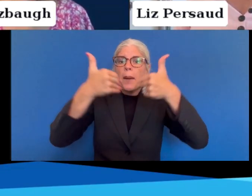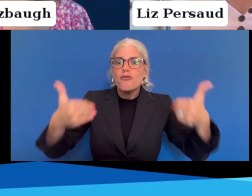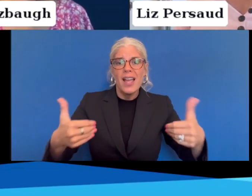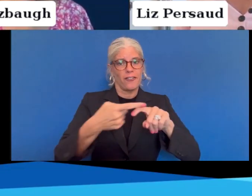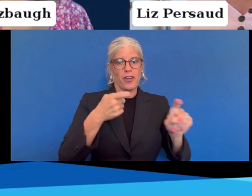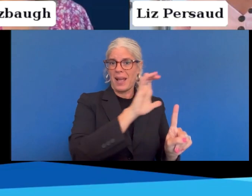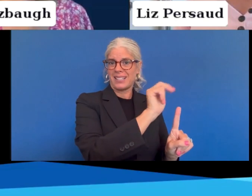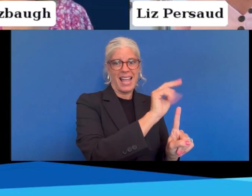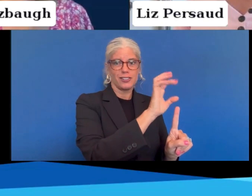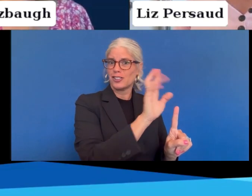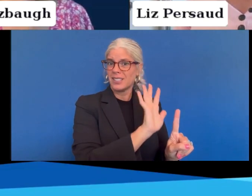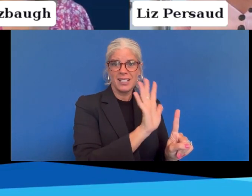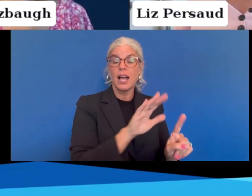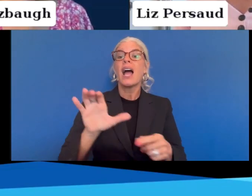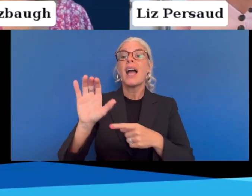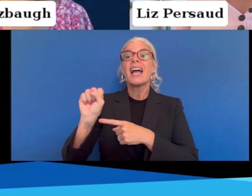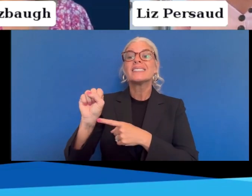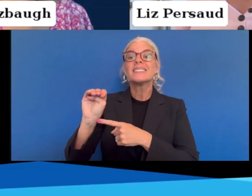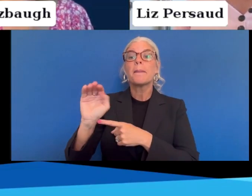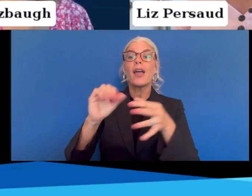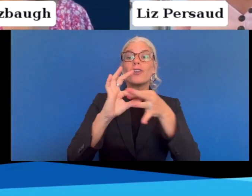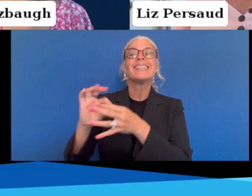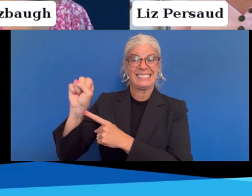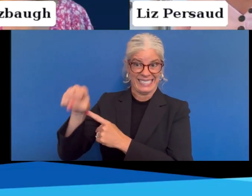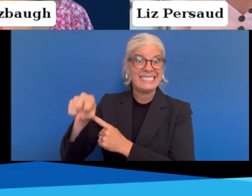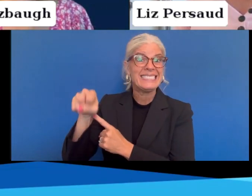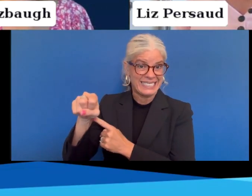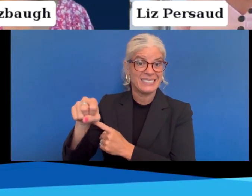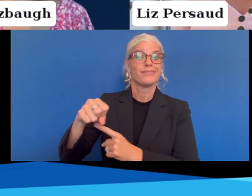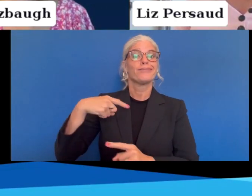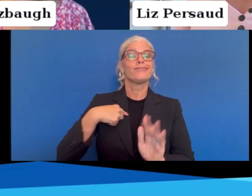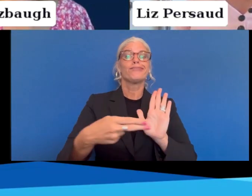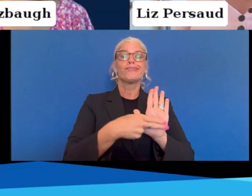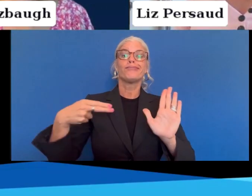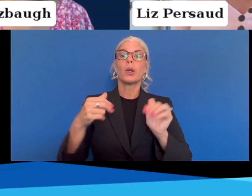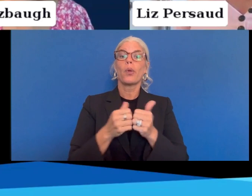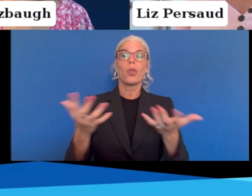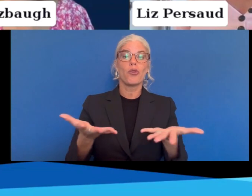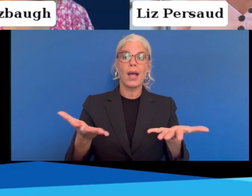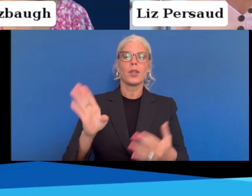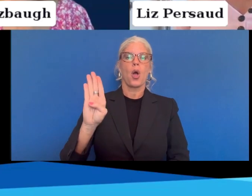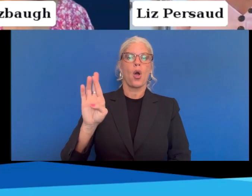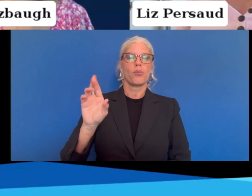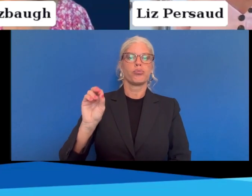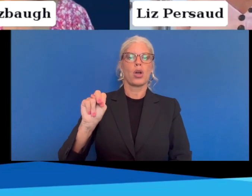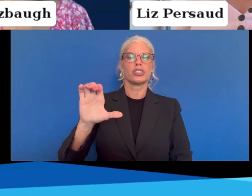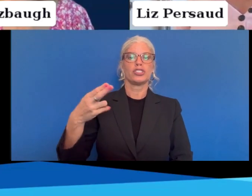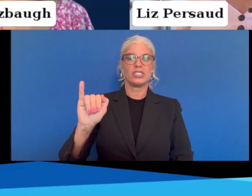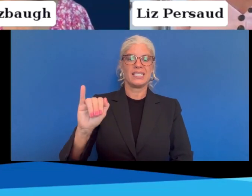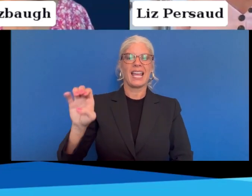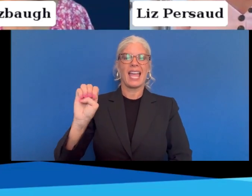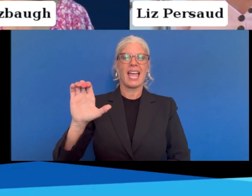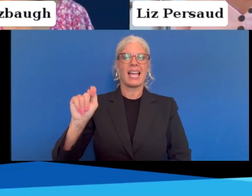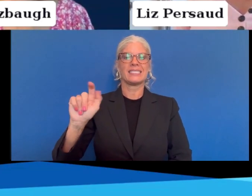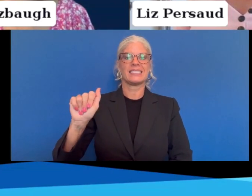morning and I was coughing up blood. I get suctioned most mornings and it was just blood coming out. Ben,